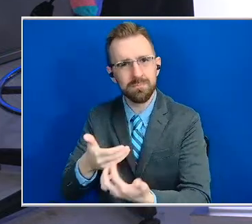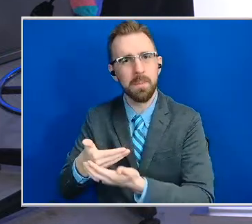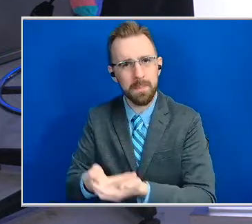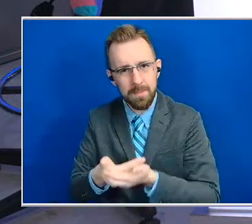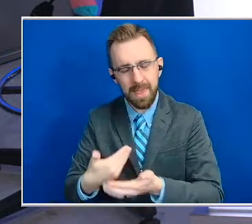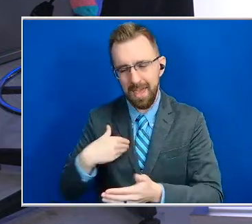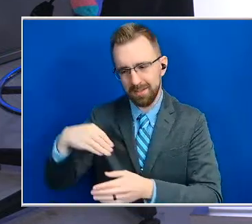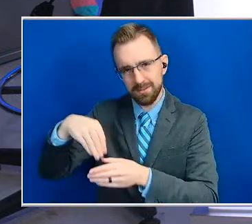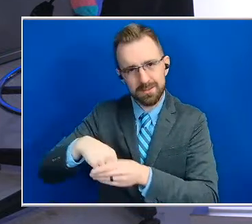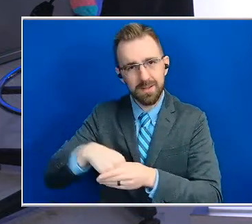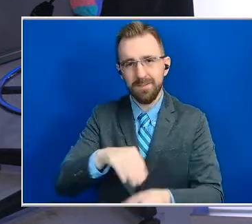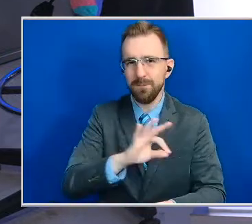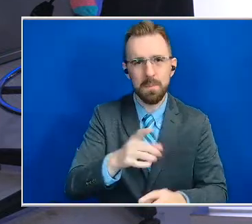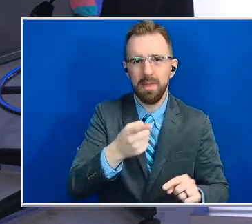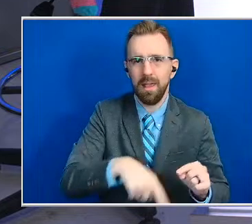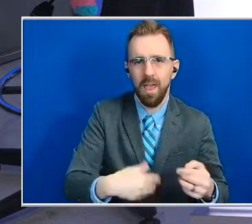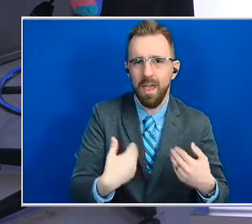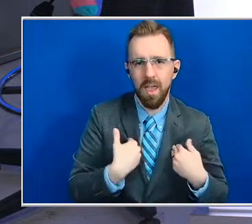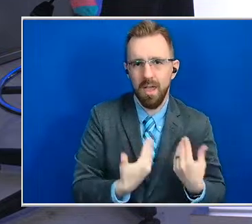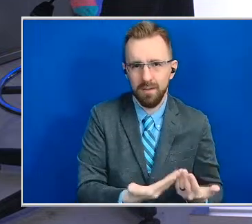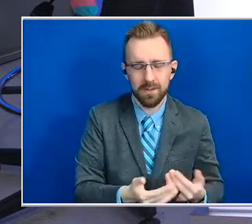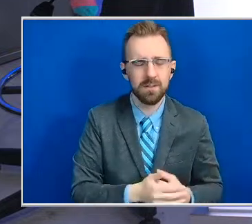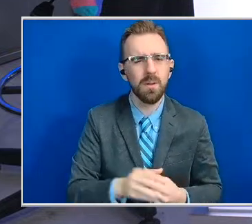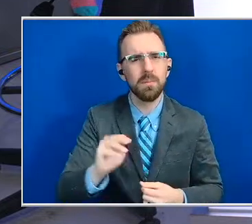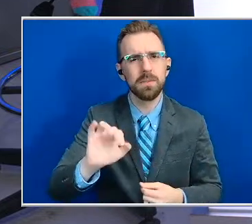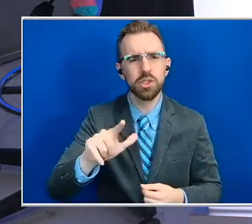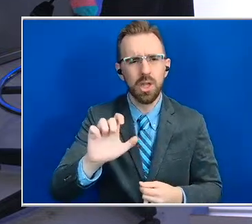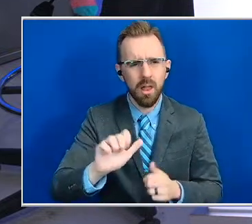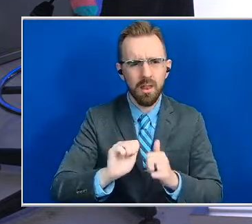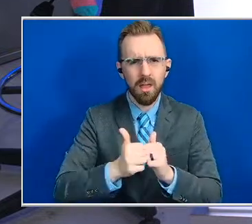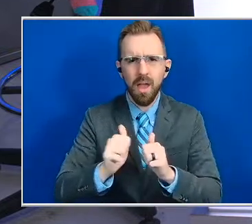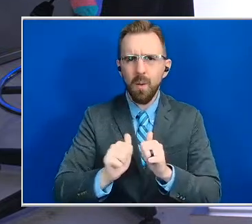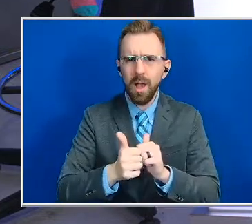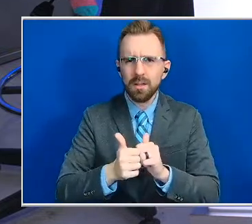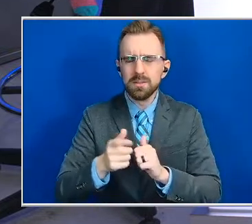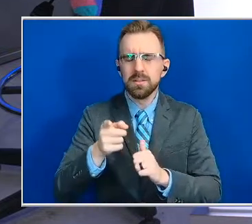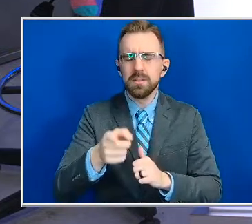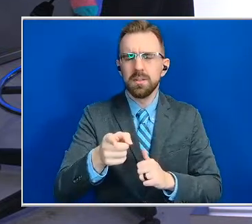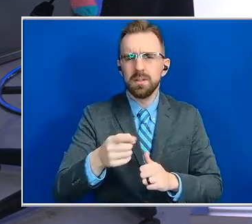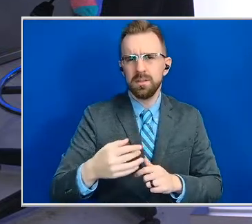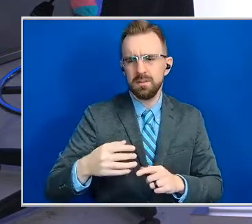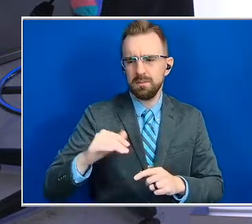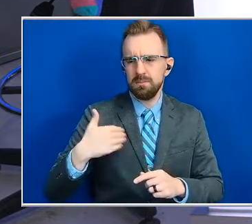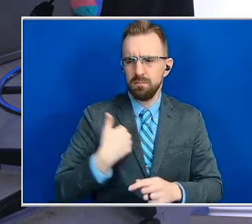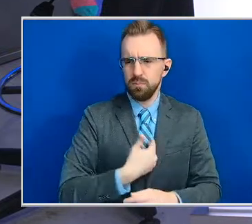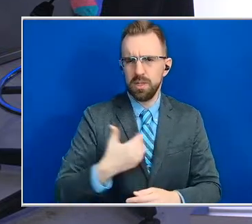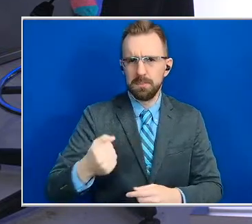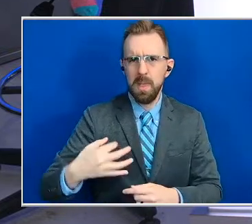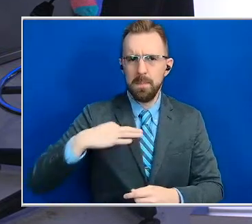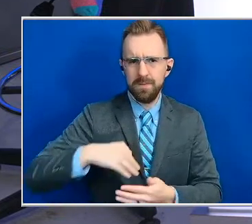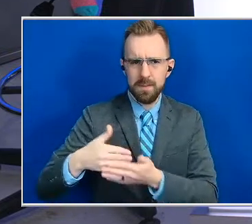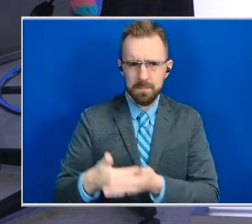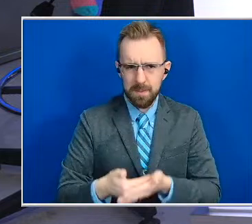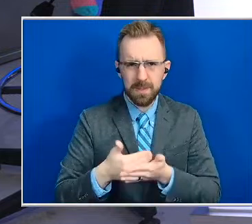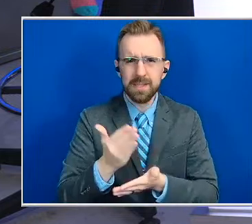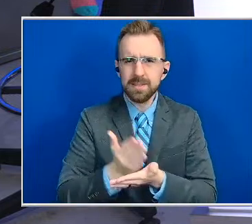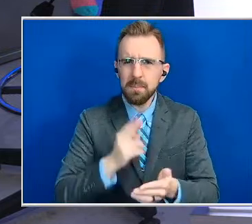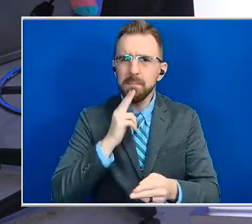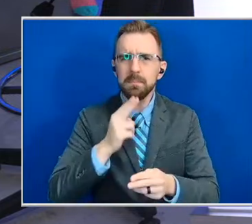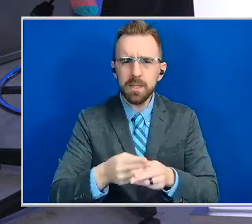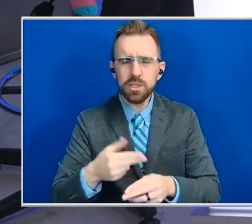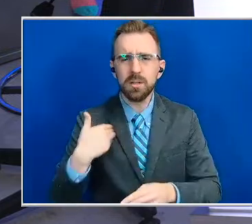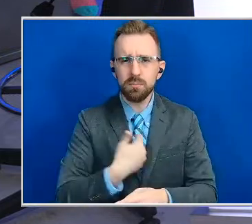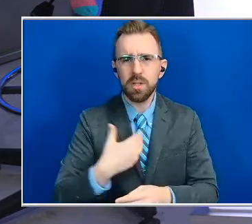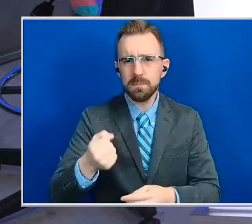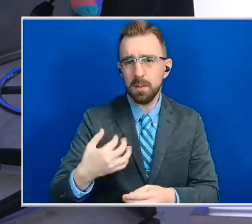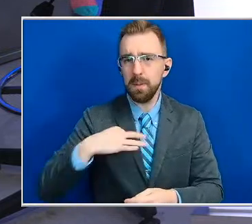doesn't have. Now, Michelle, how else does breast milk benefit baby? And So Dr. Olivia mentioned that breast milk benefits moms. Talk